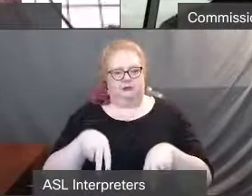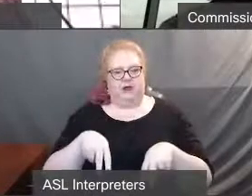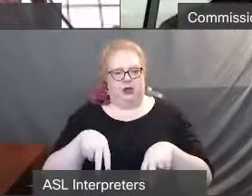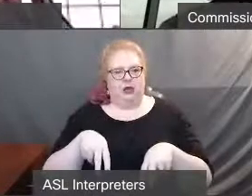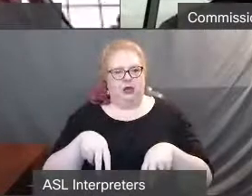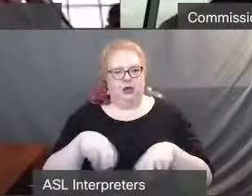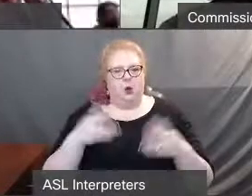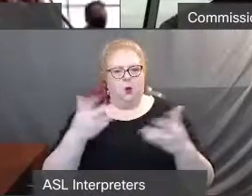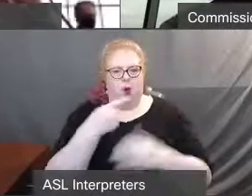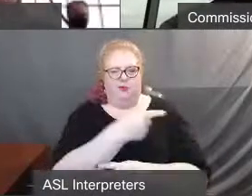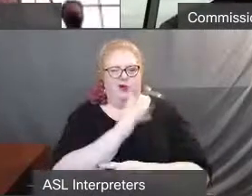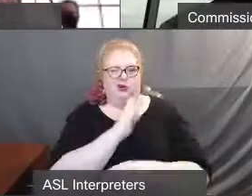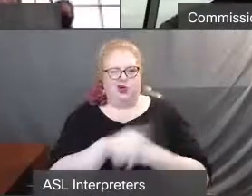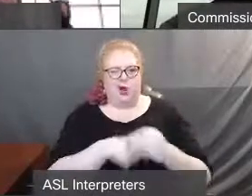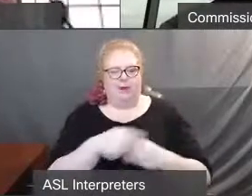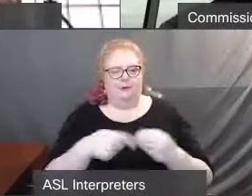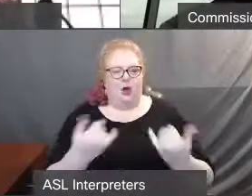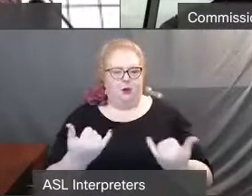they are talking about.